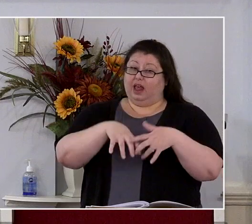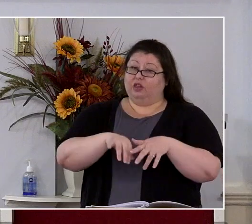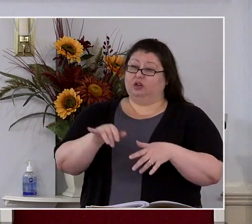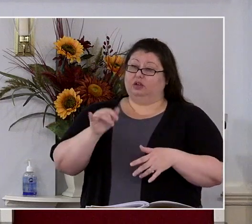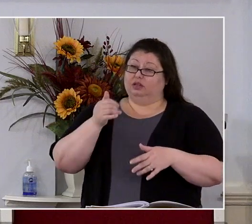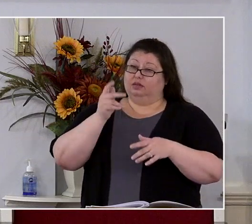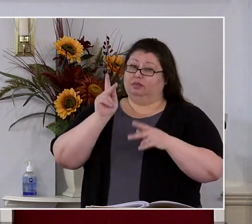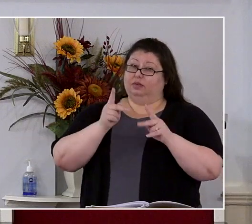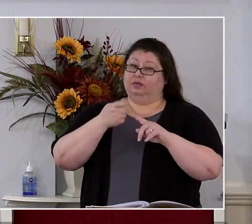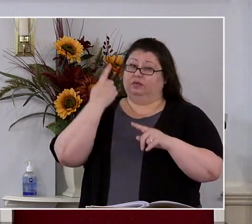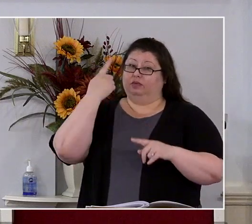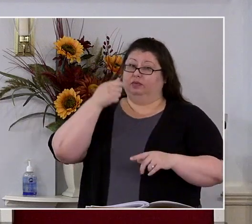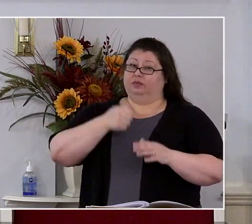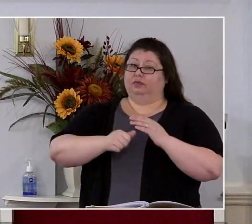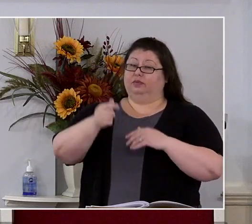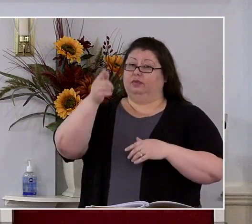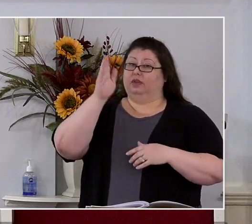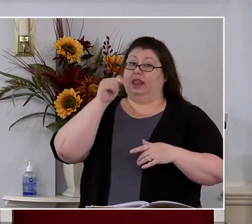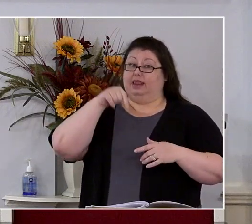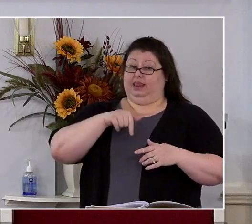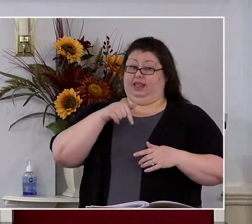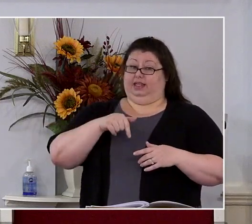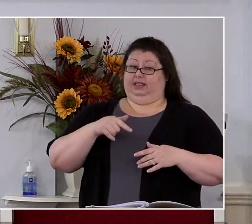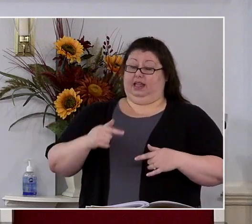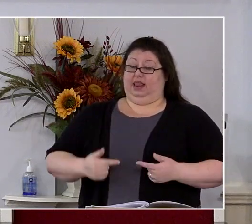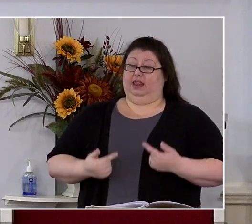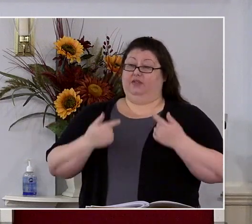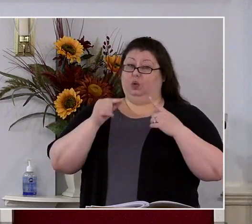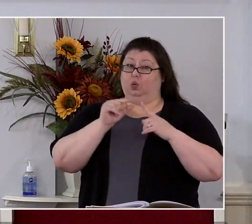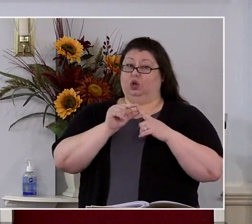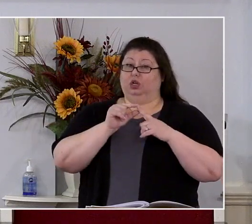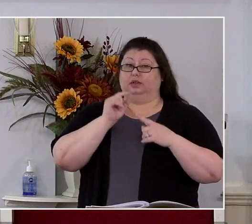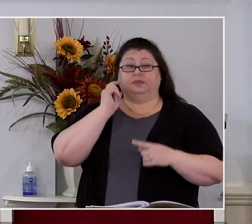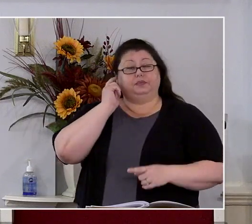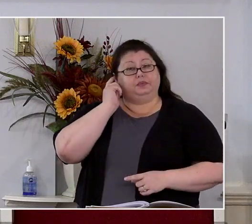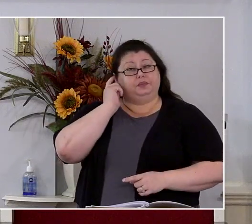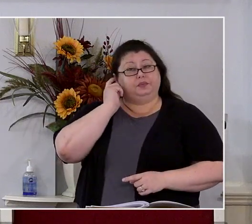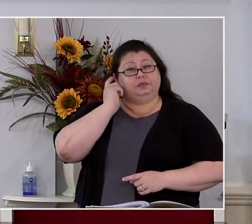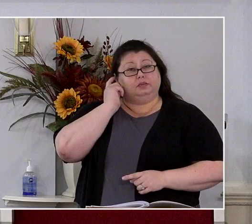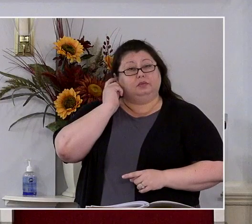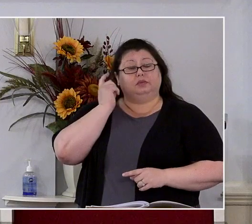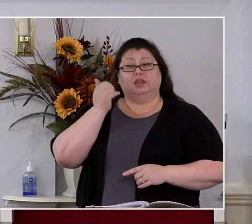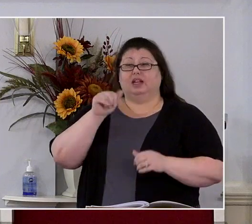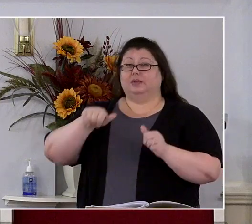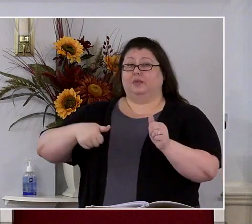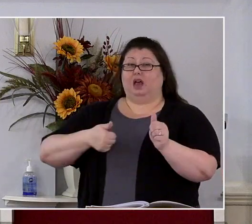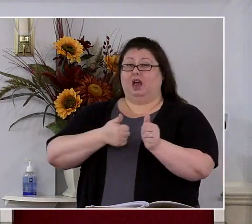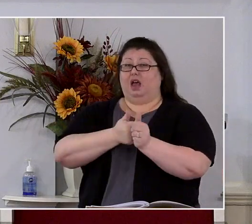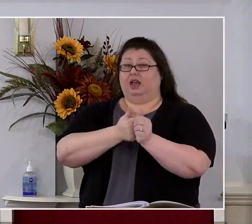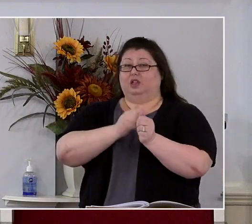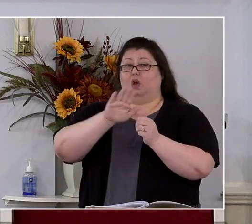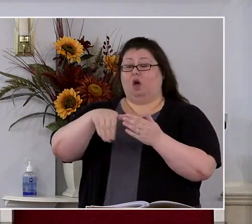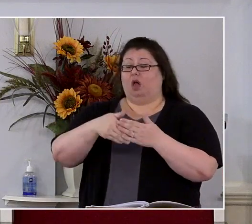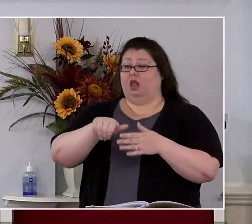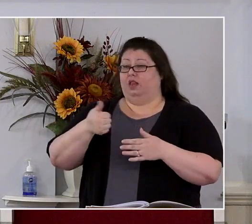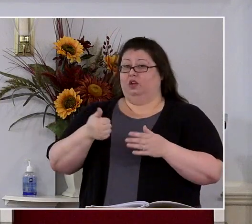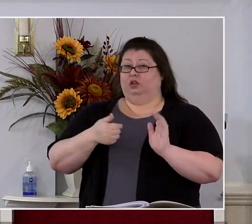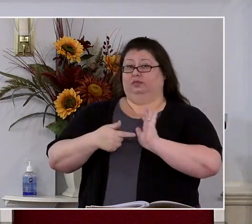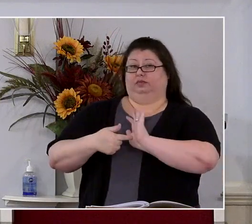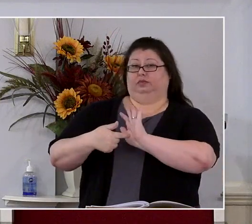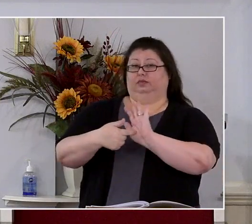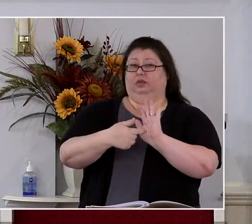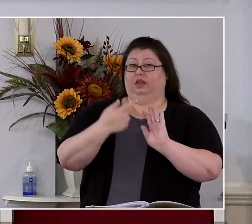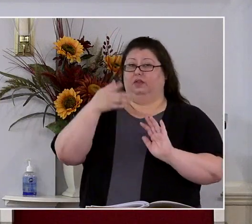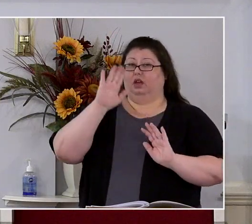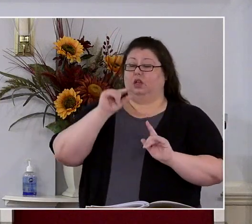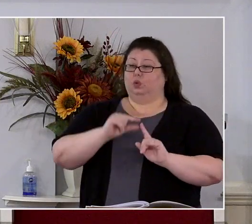people. And it is this living word that stands behind all our other expressions of God's